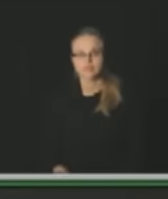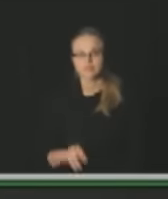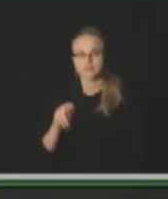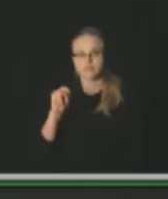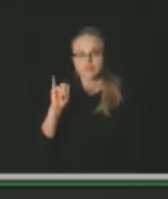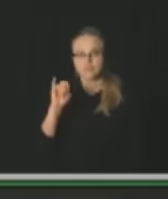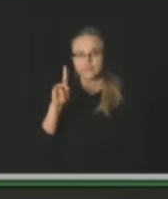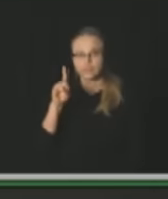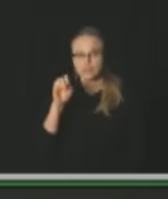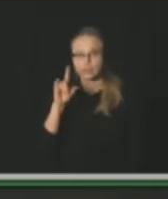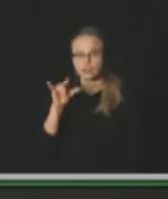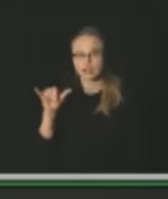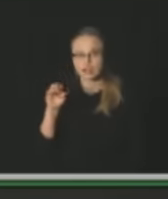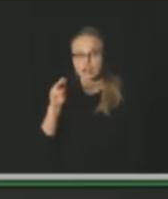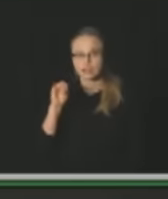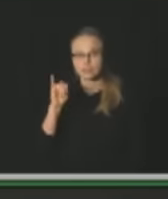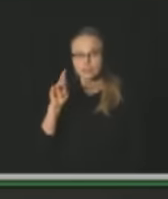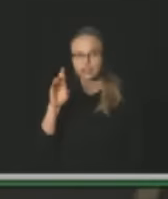Nikolai Mironov.